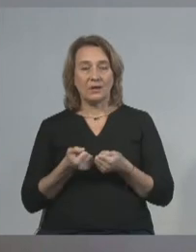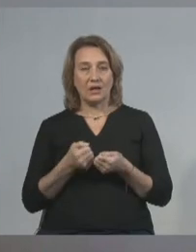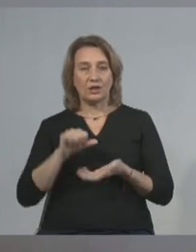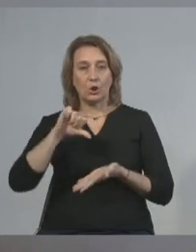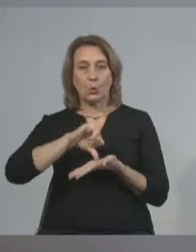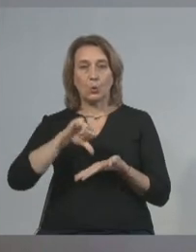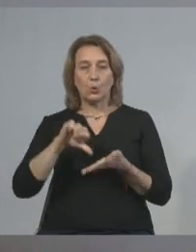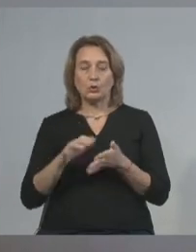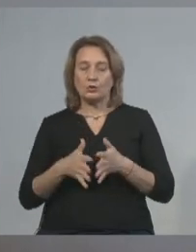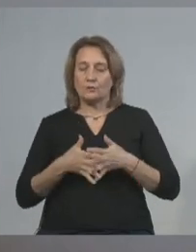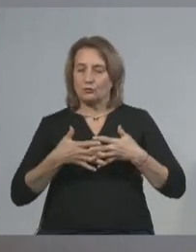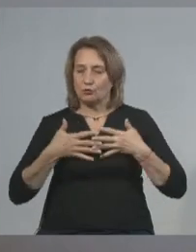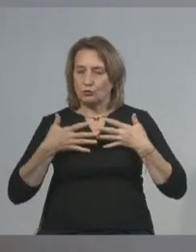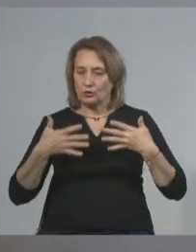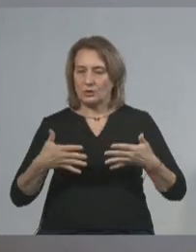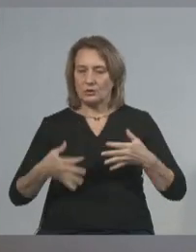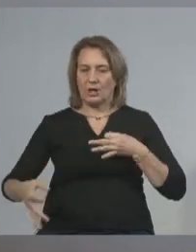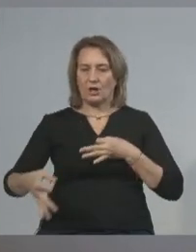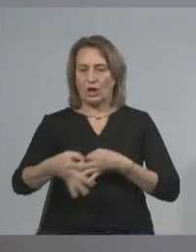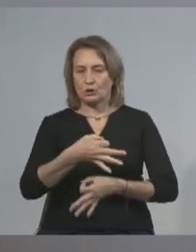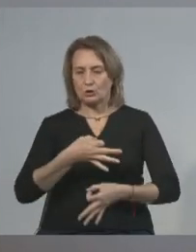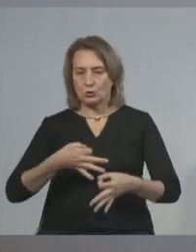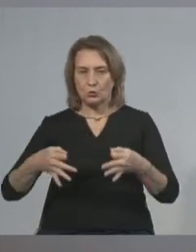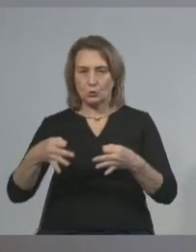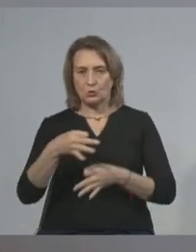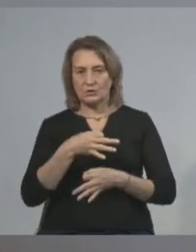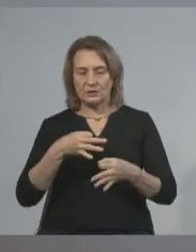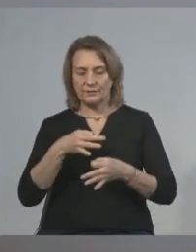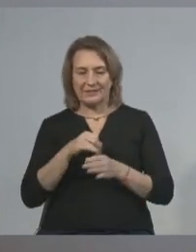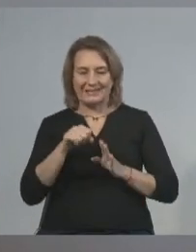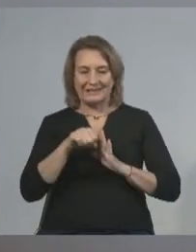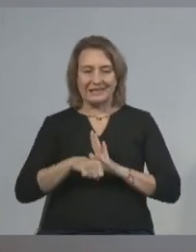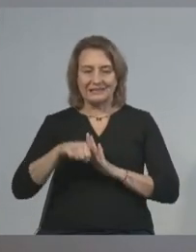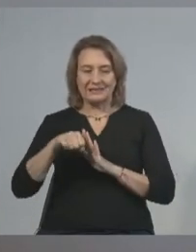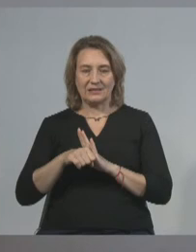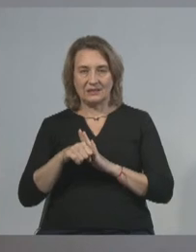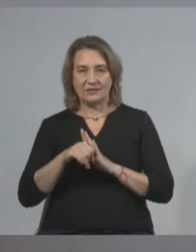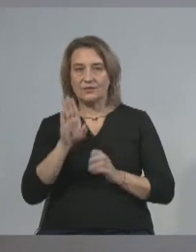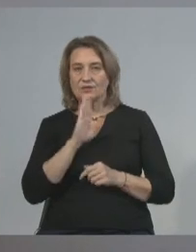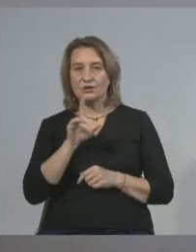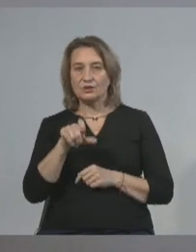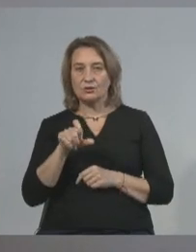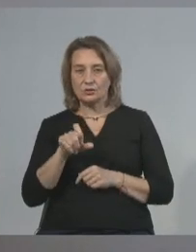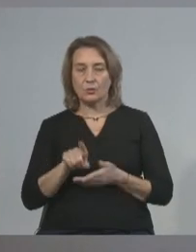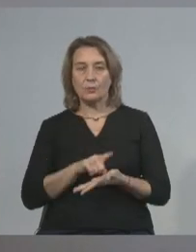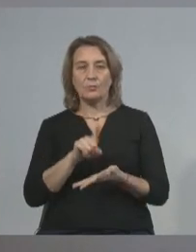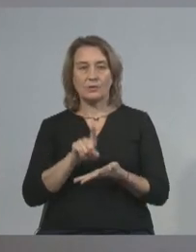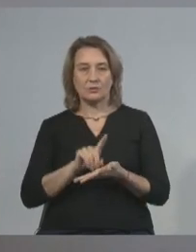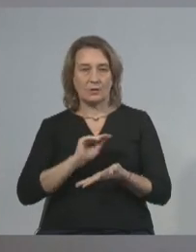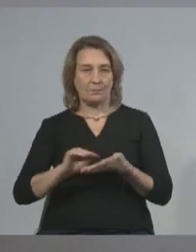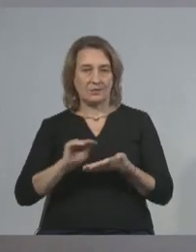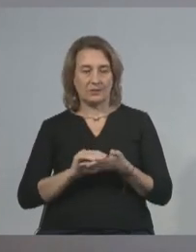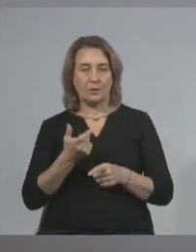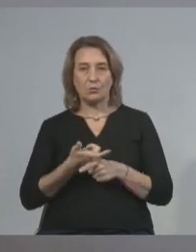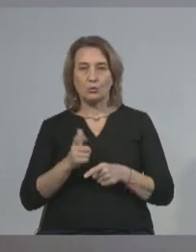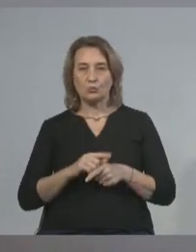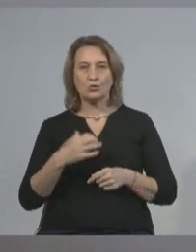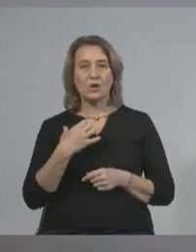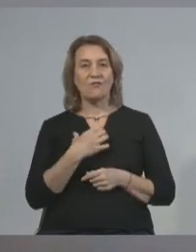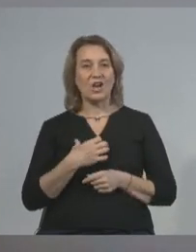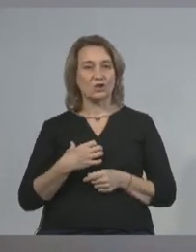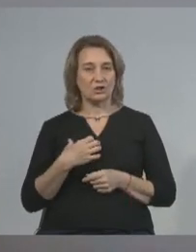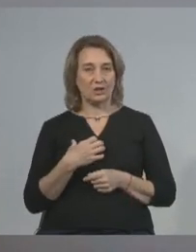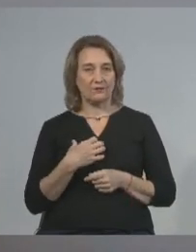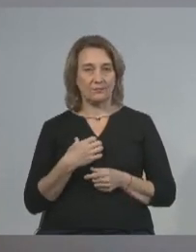women as a social problem um it's also very may be important to to underline in the beginning of the discussion